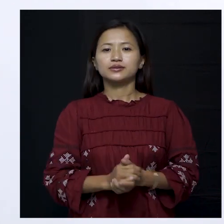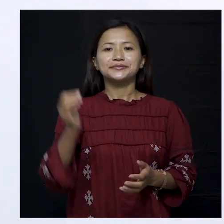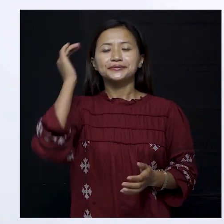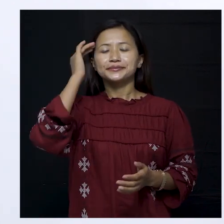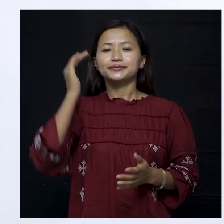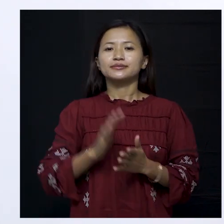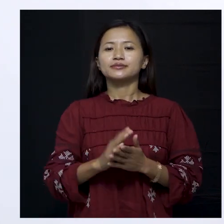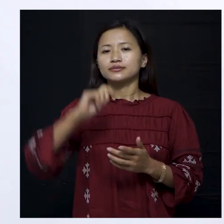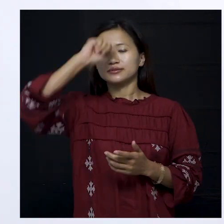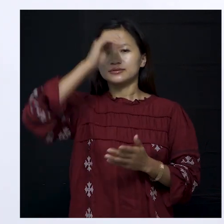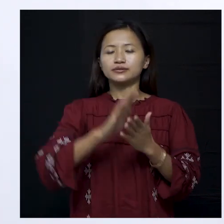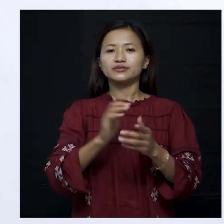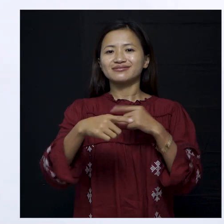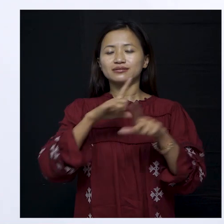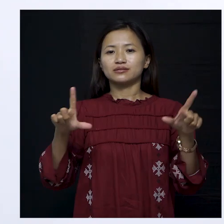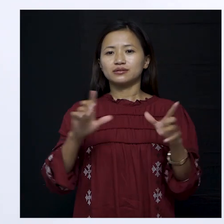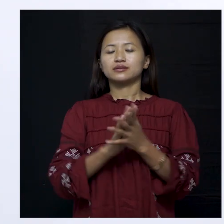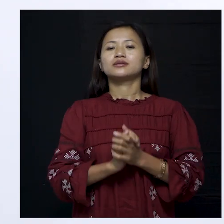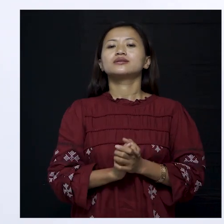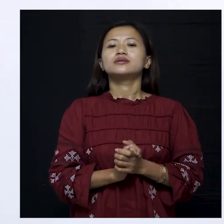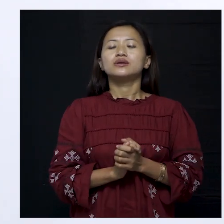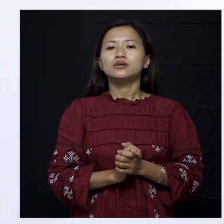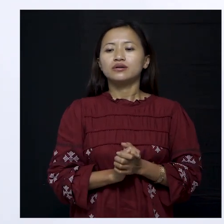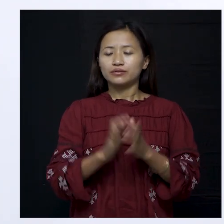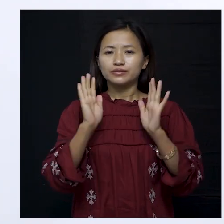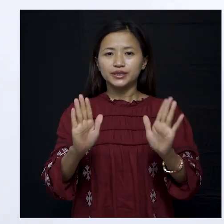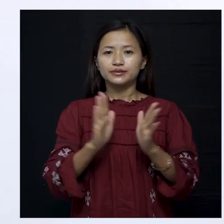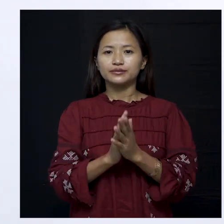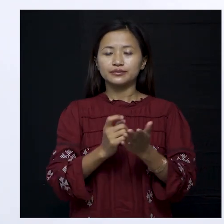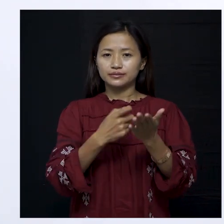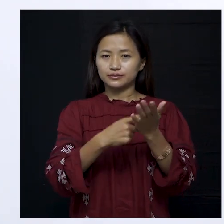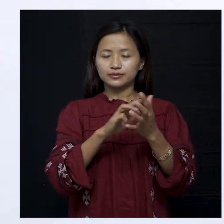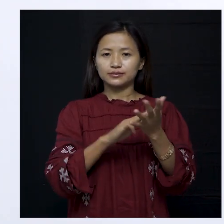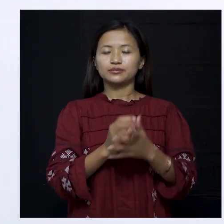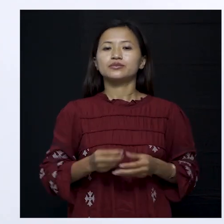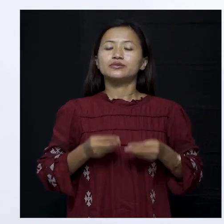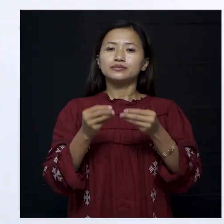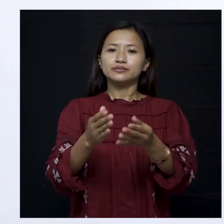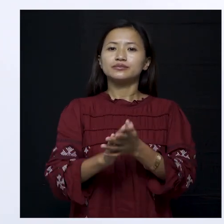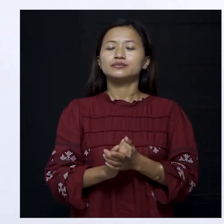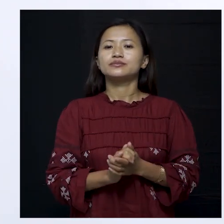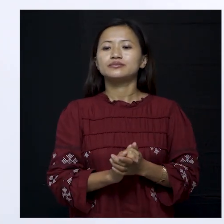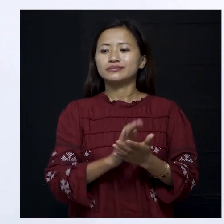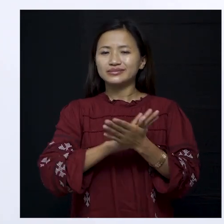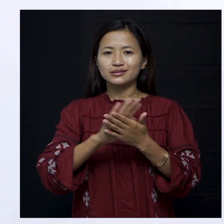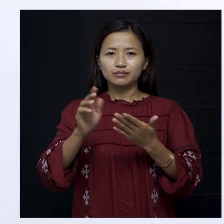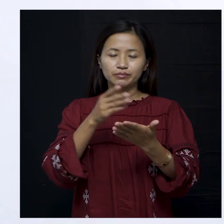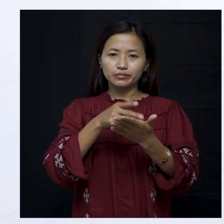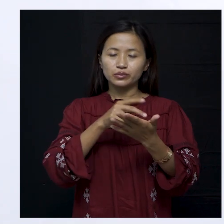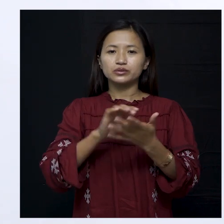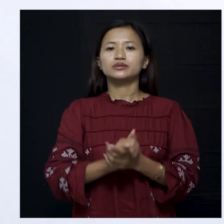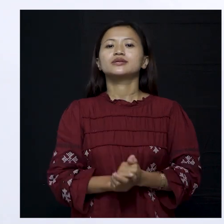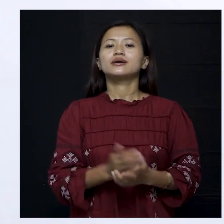in English language, in the subject of English, we have 20 marks for writing and we have done some portions of